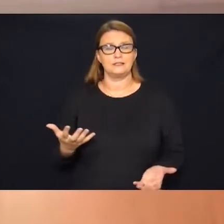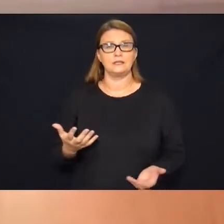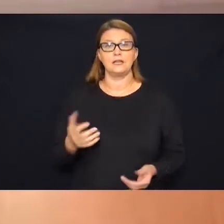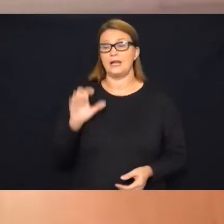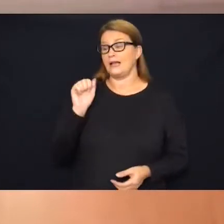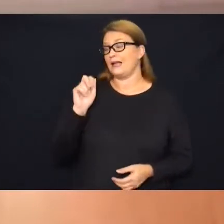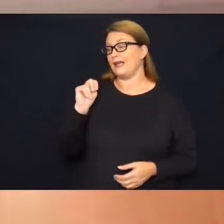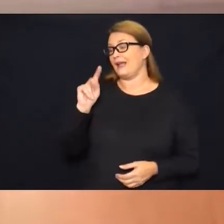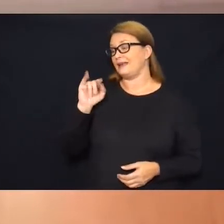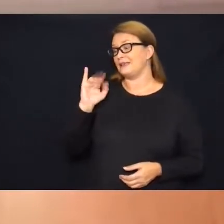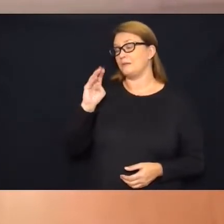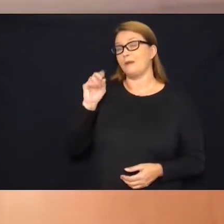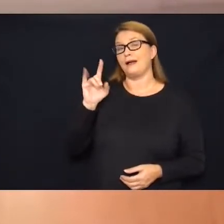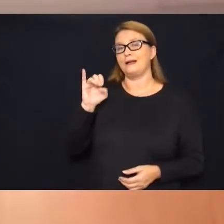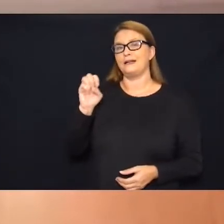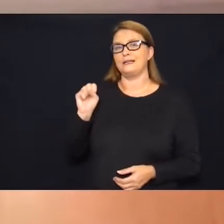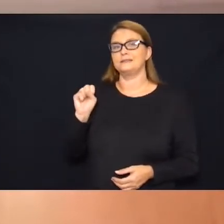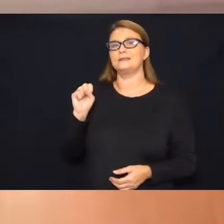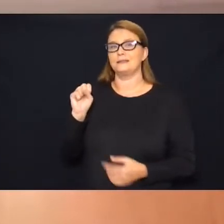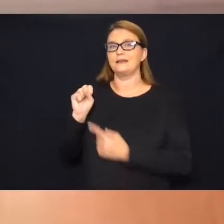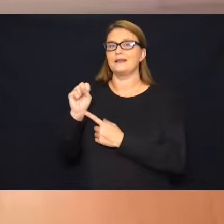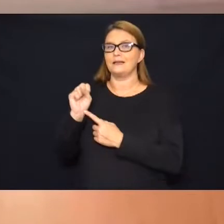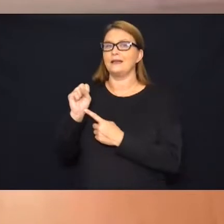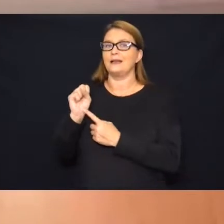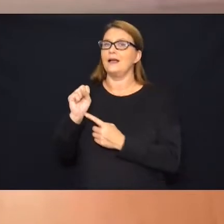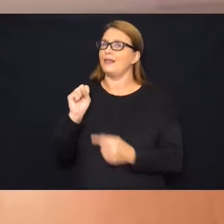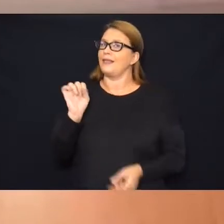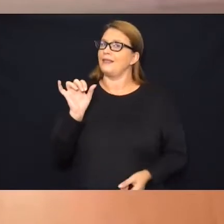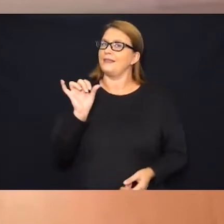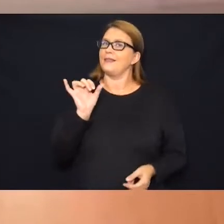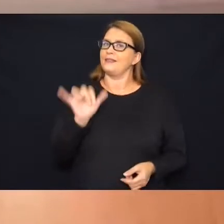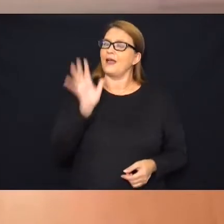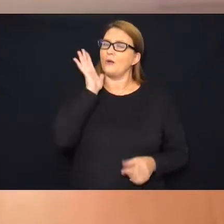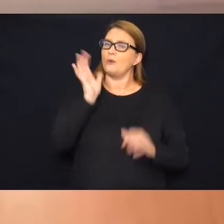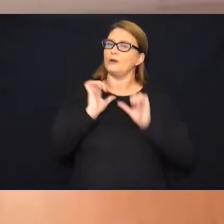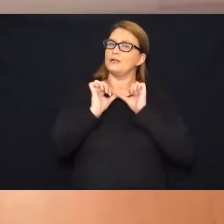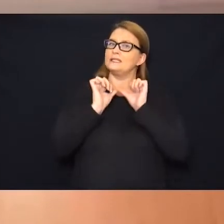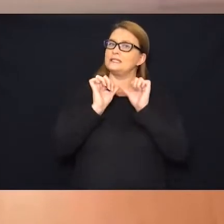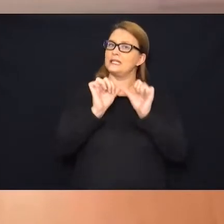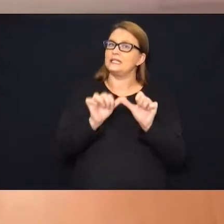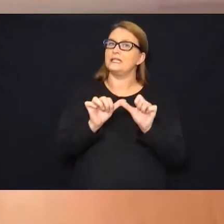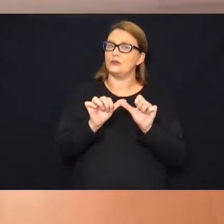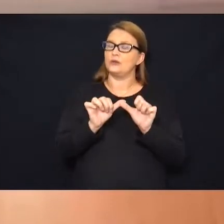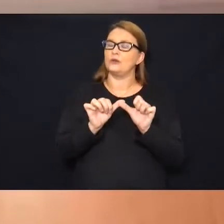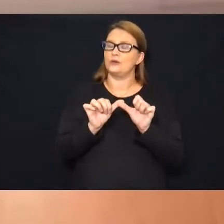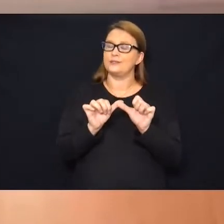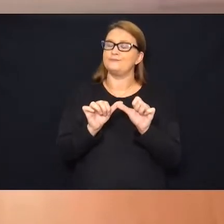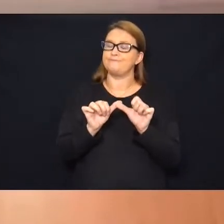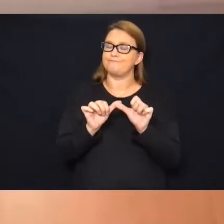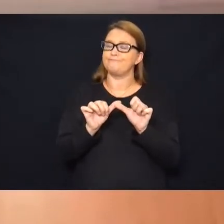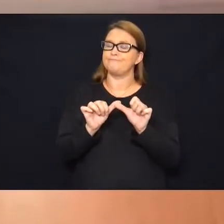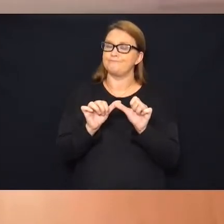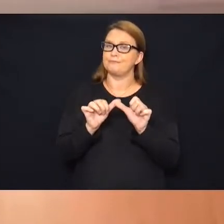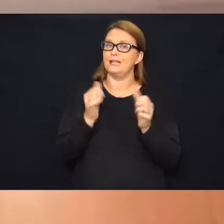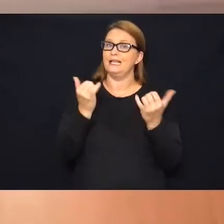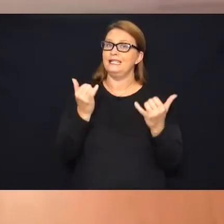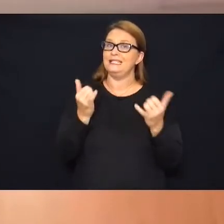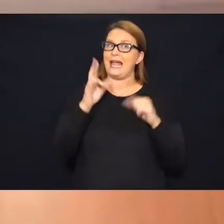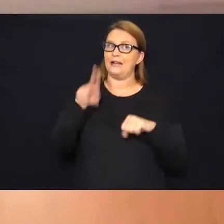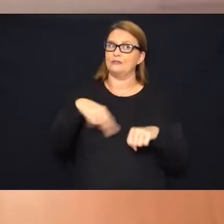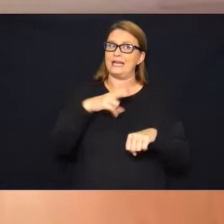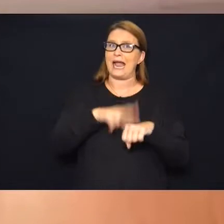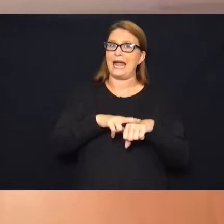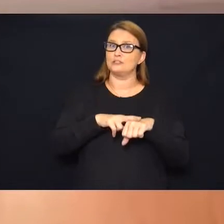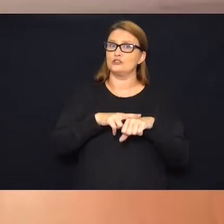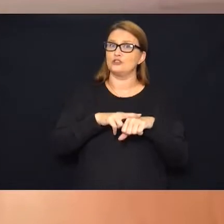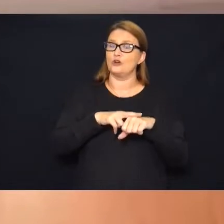and antivirals, as I mentioned before, we'll continue to mention, there are continued national supply